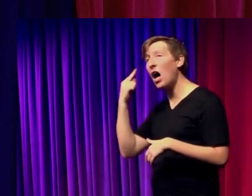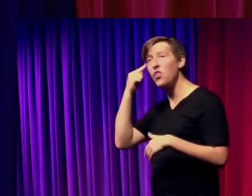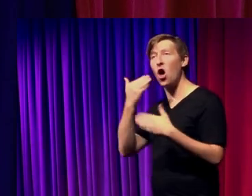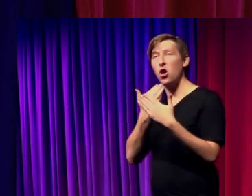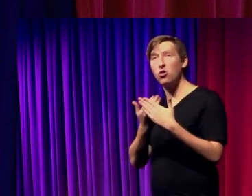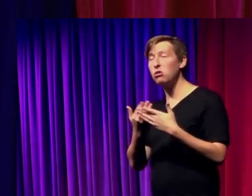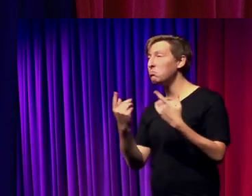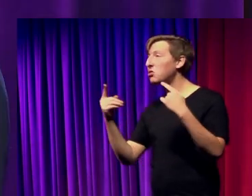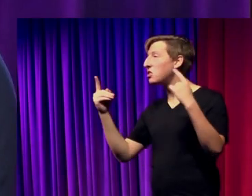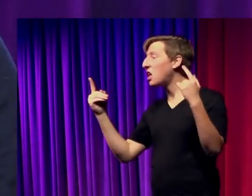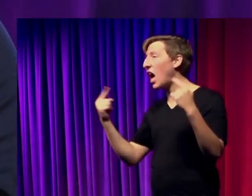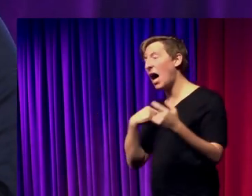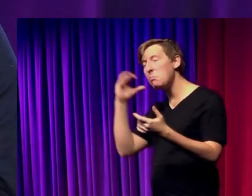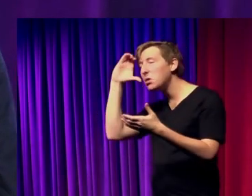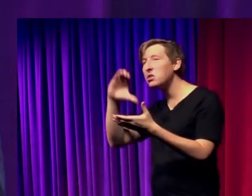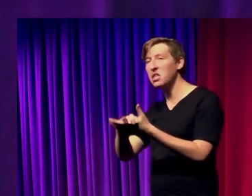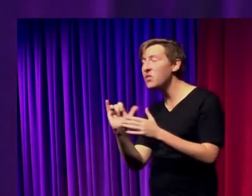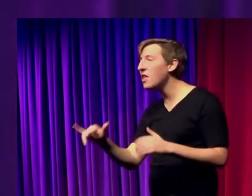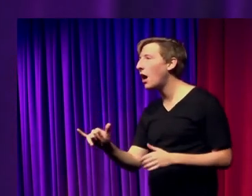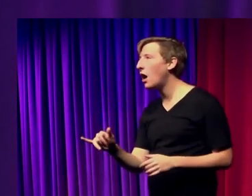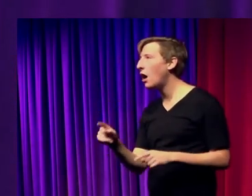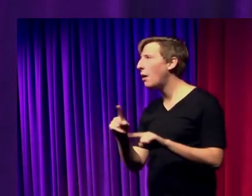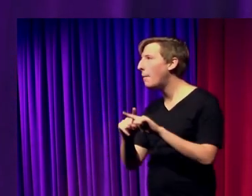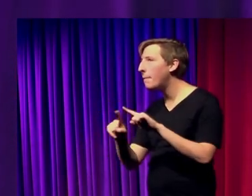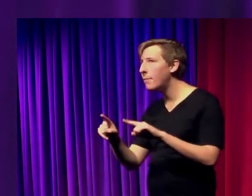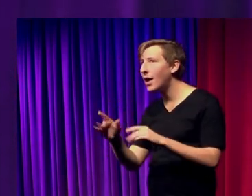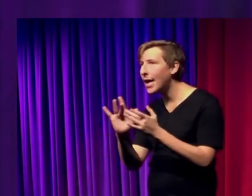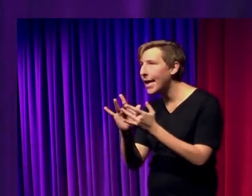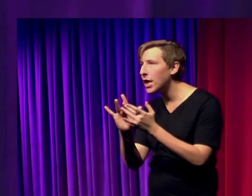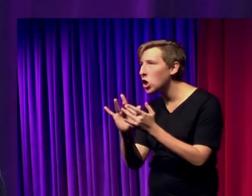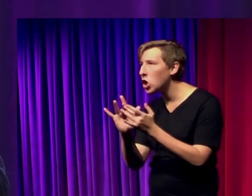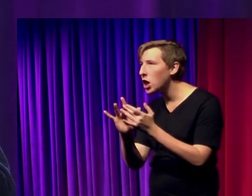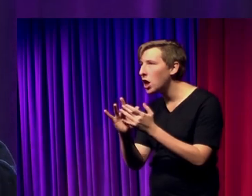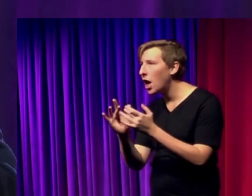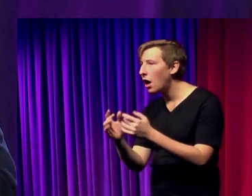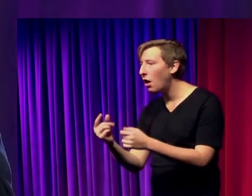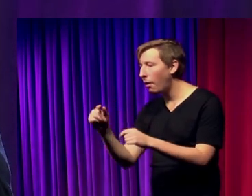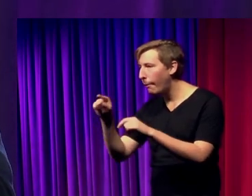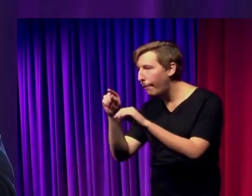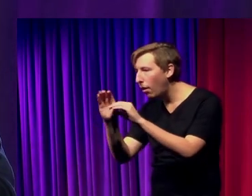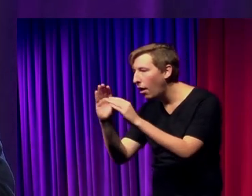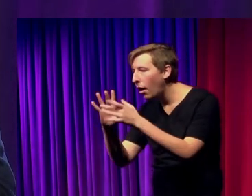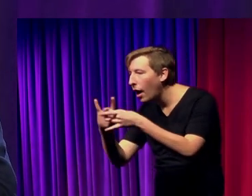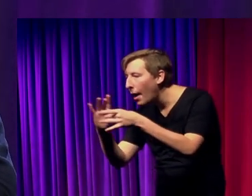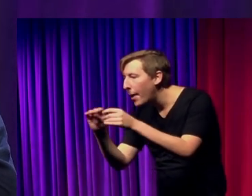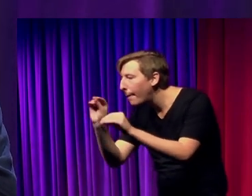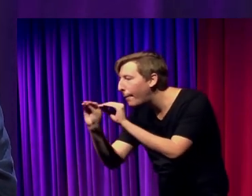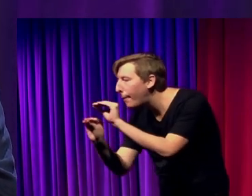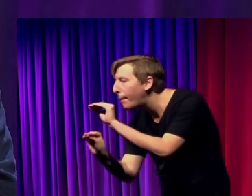Yeah, and I believed in what I said until that guy Kevin replied to me.